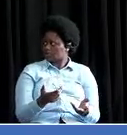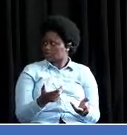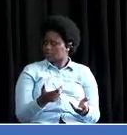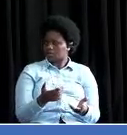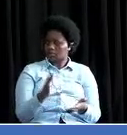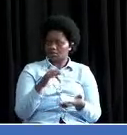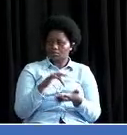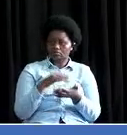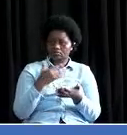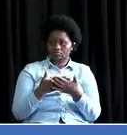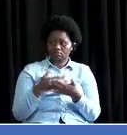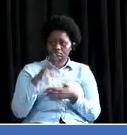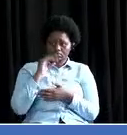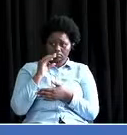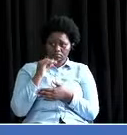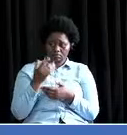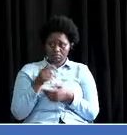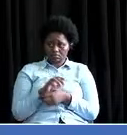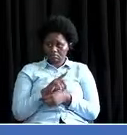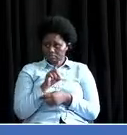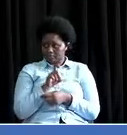in a position to speak?